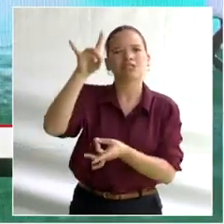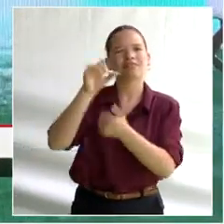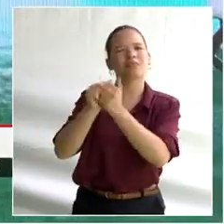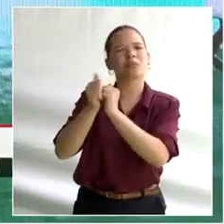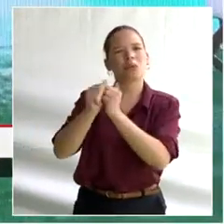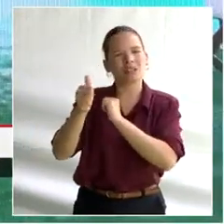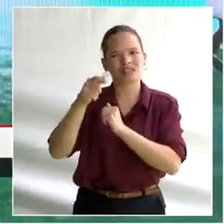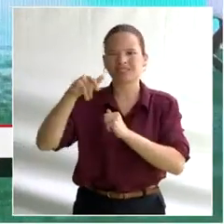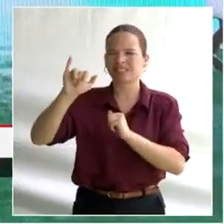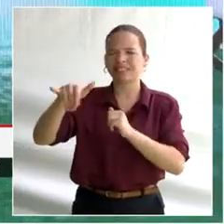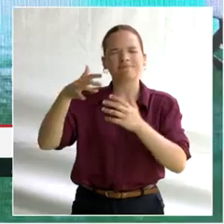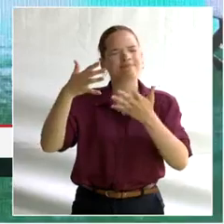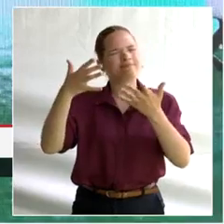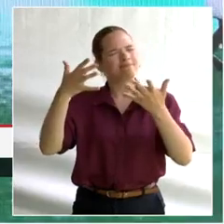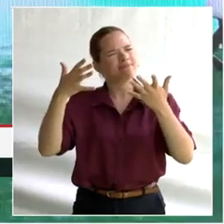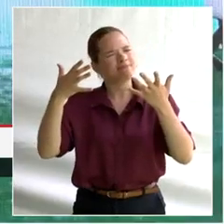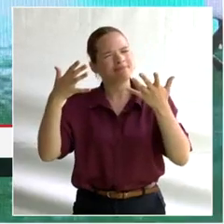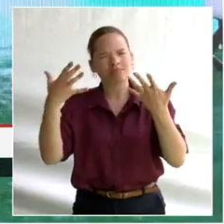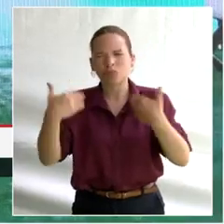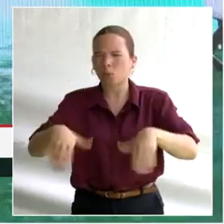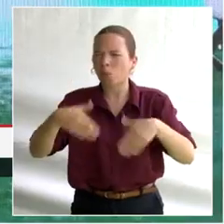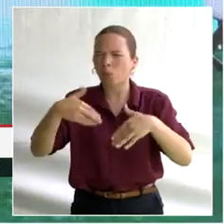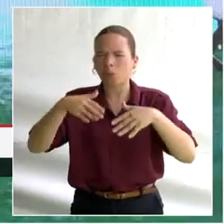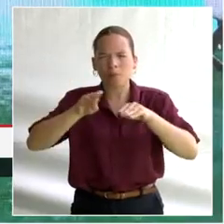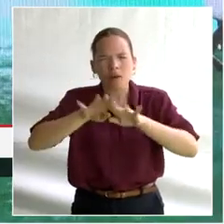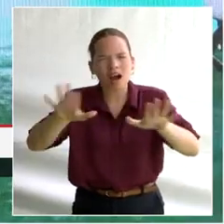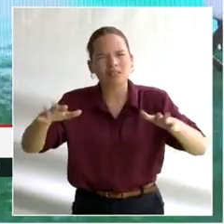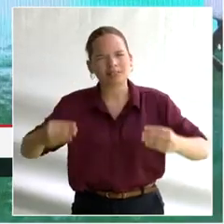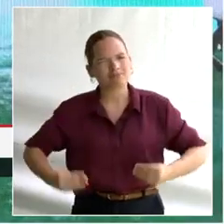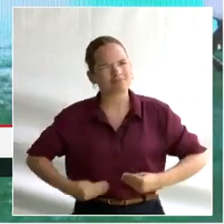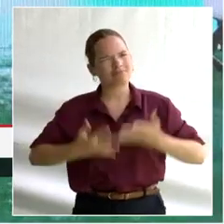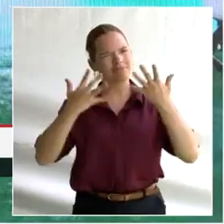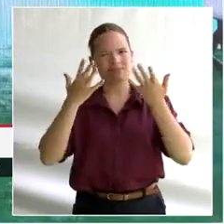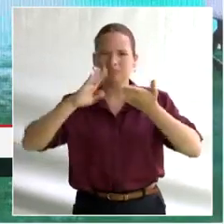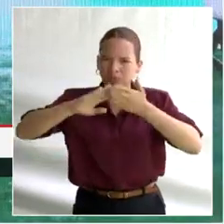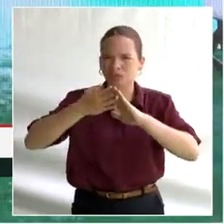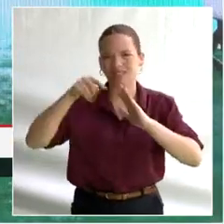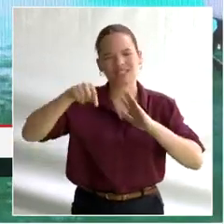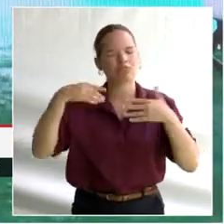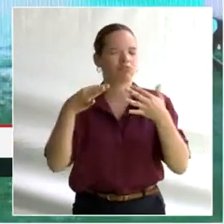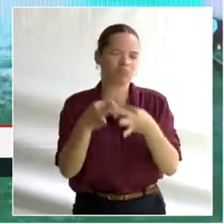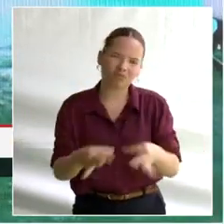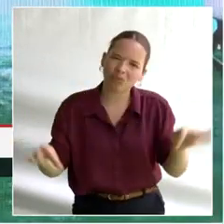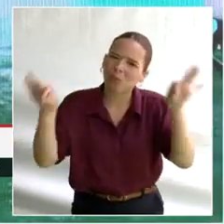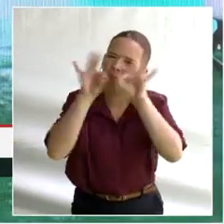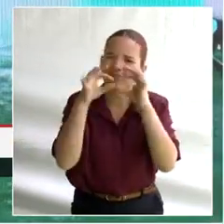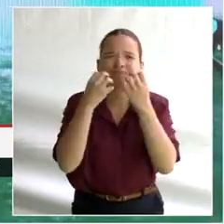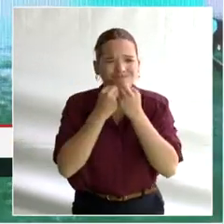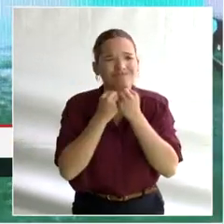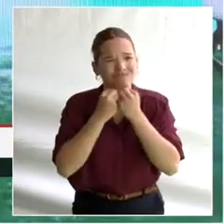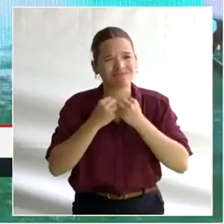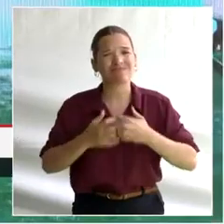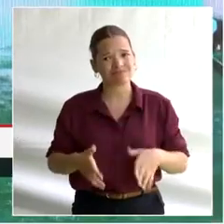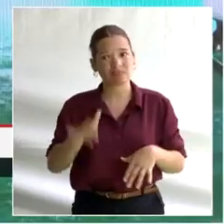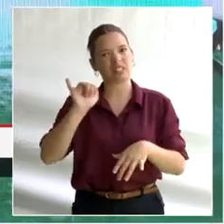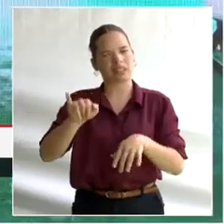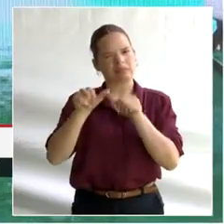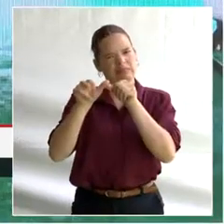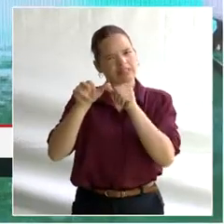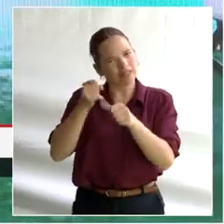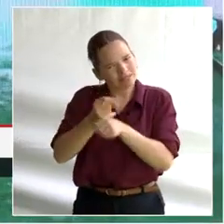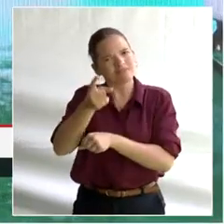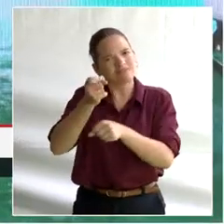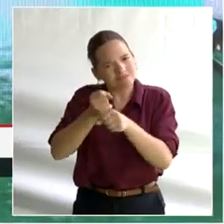think, still is the heartbeat of this event. Every year, the event's grown massively from those early days to where it is